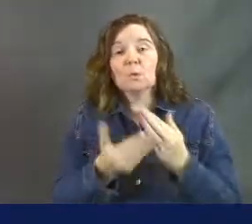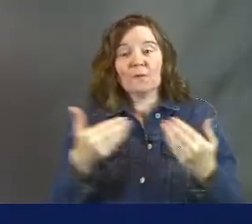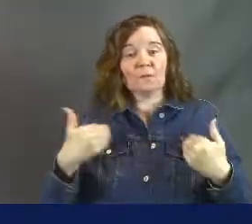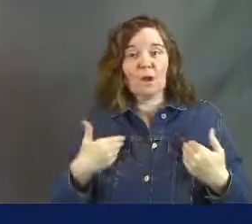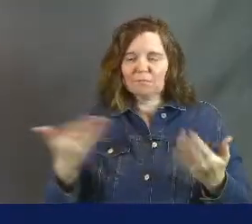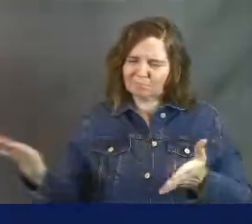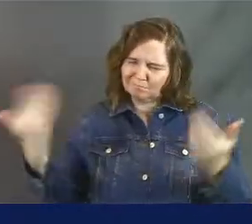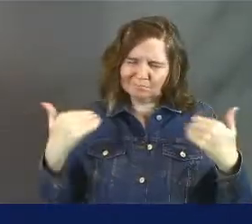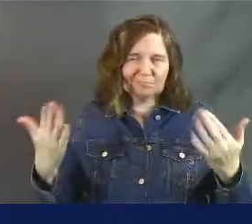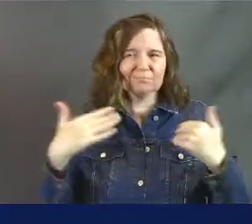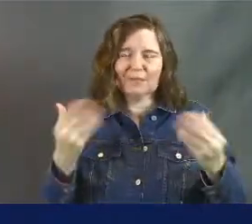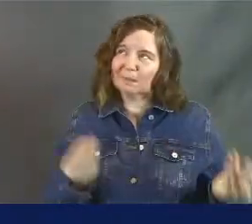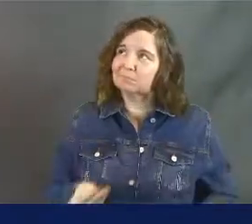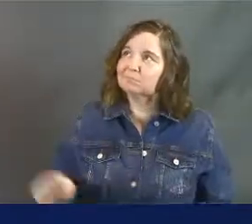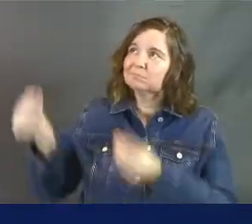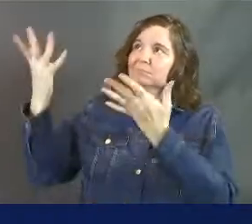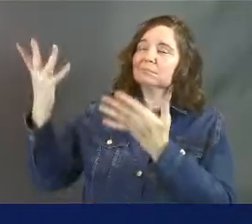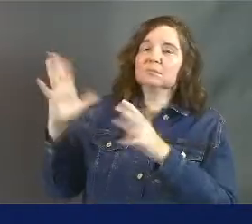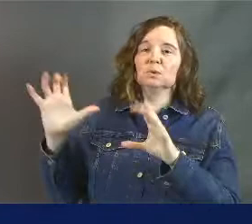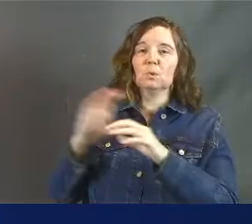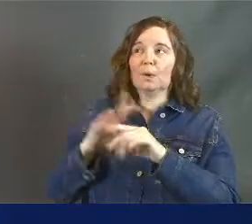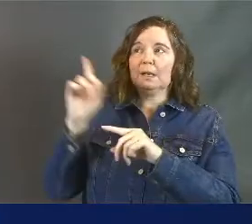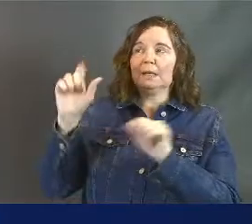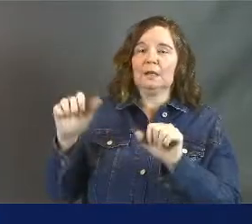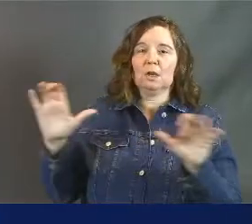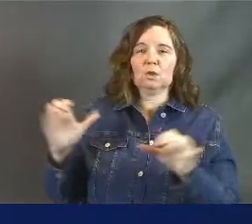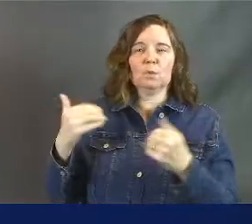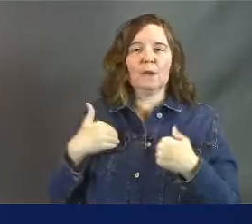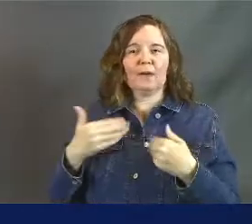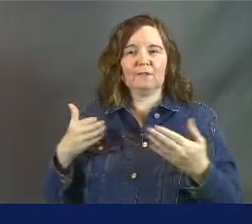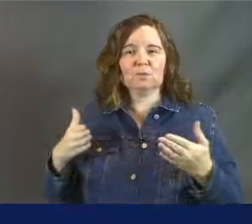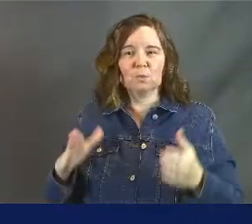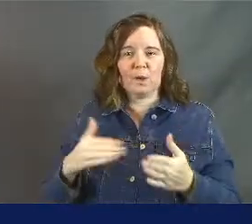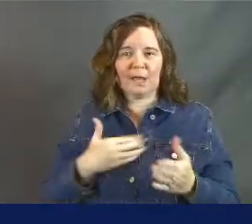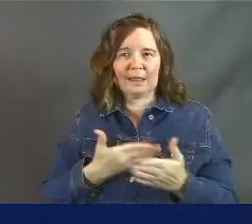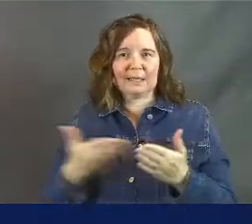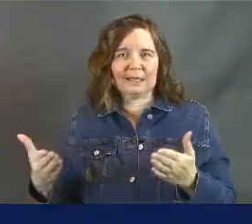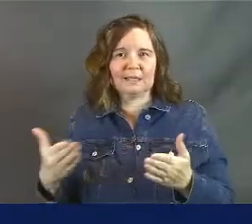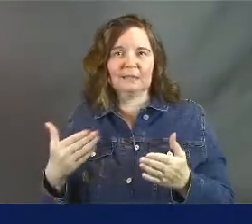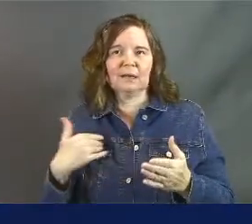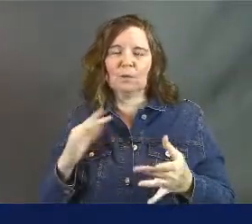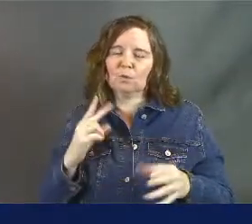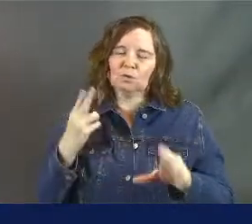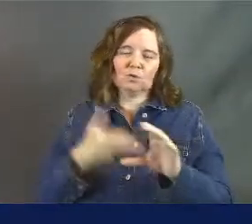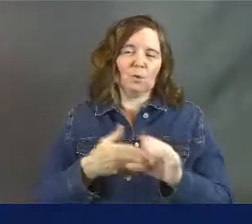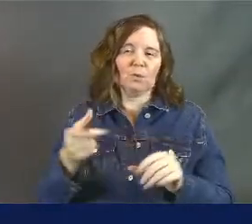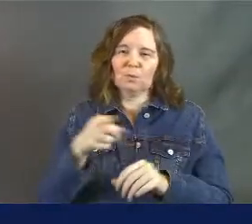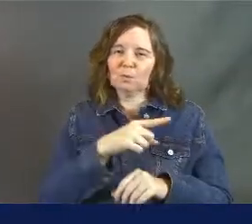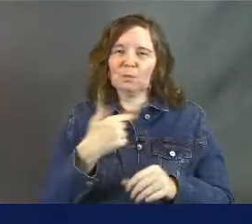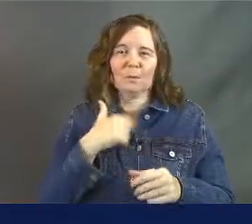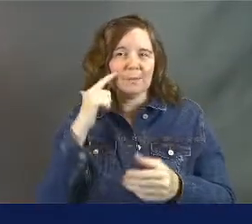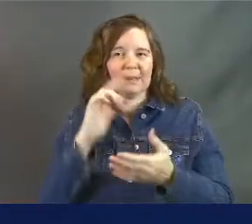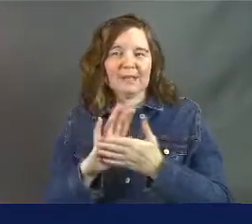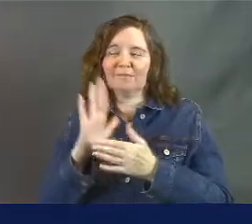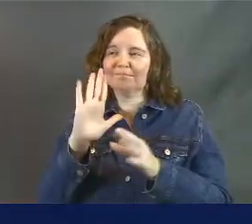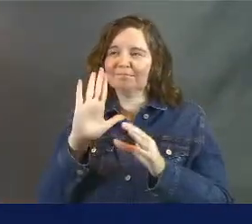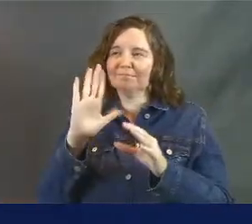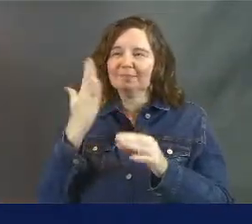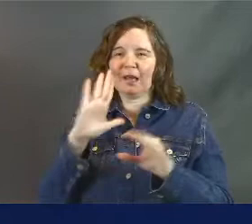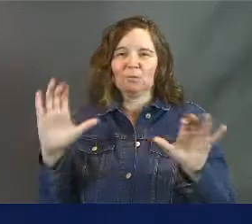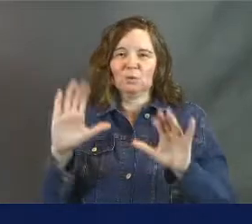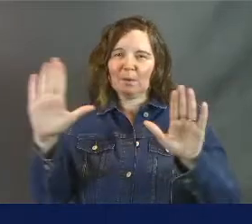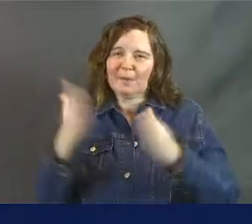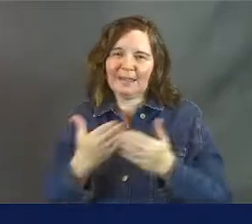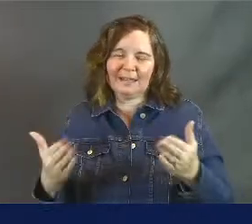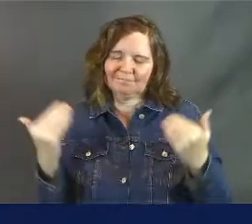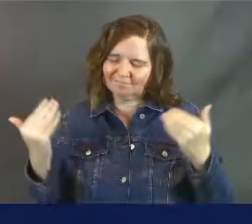bring it. Bring it. Give it to God. Let him do what only He can do. Let Him have His way in these things. We're joining you. We're believing that God is going to do amazing things. So